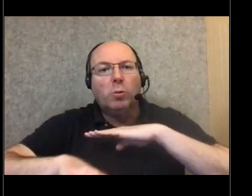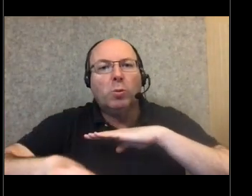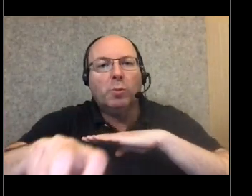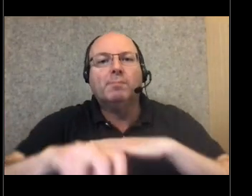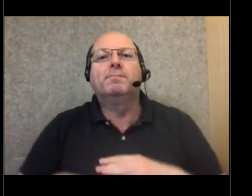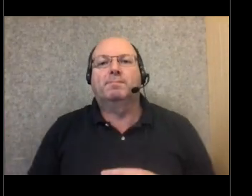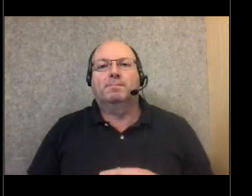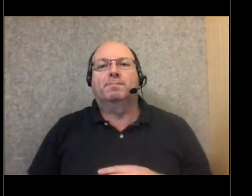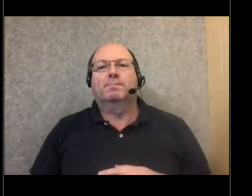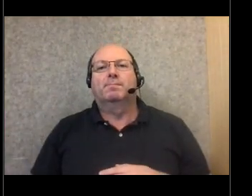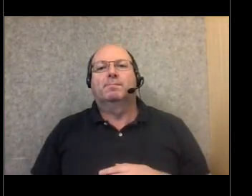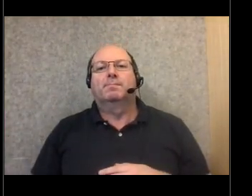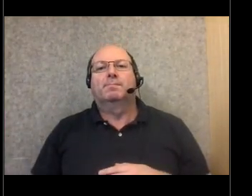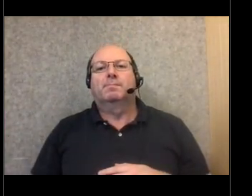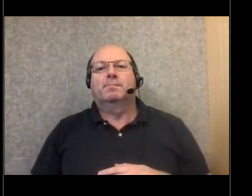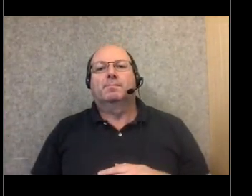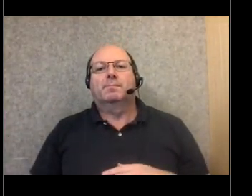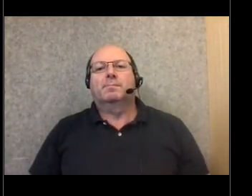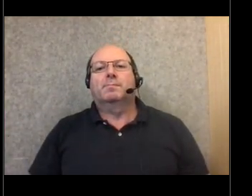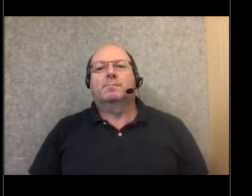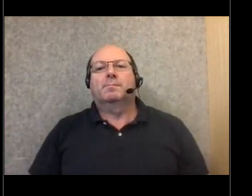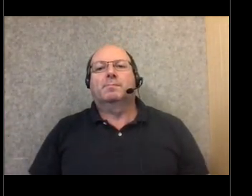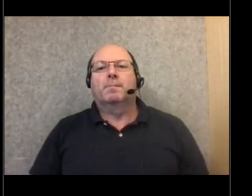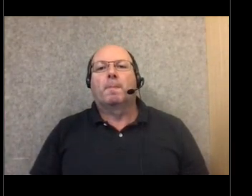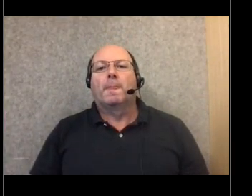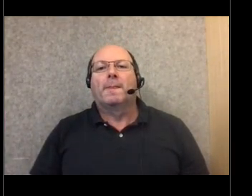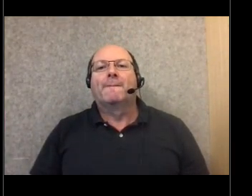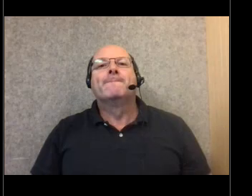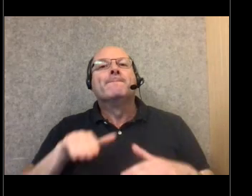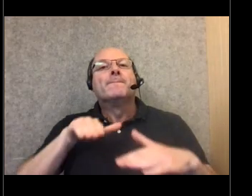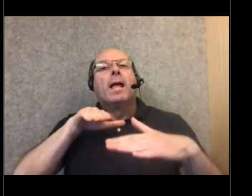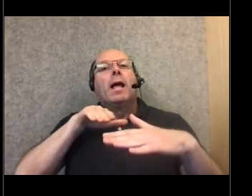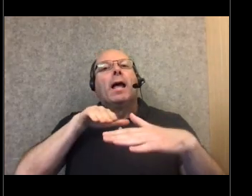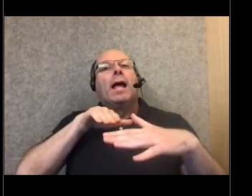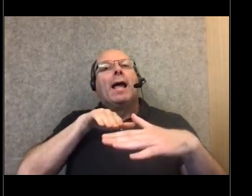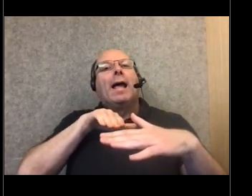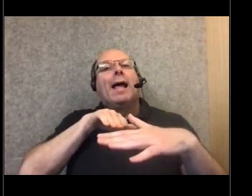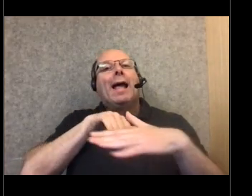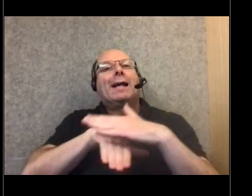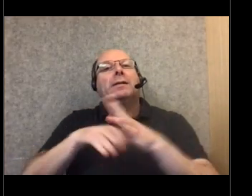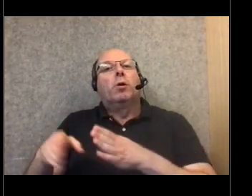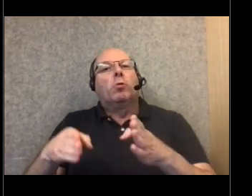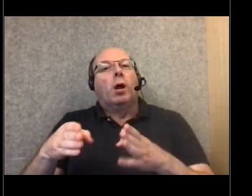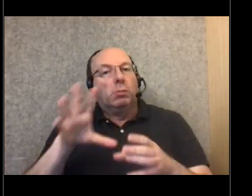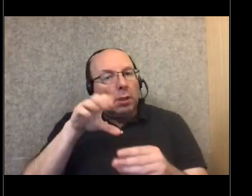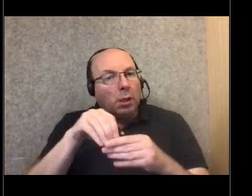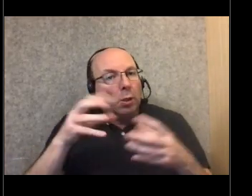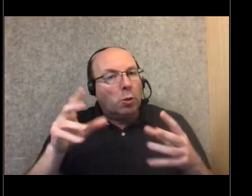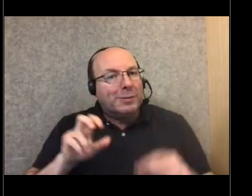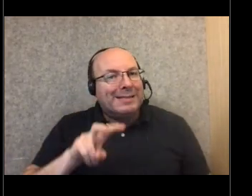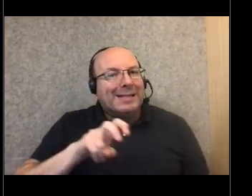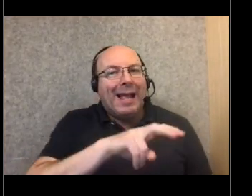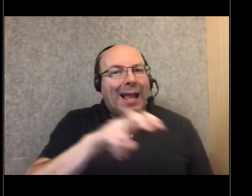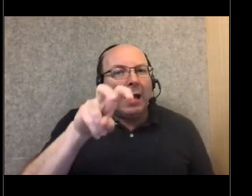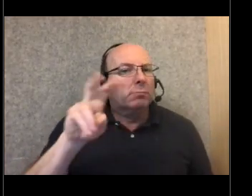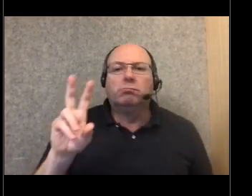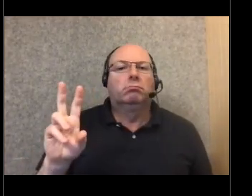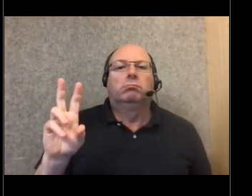Stairs are not an acceptable component of an accessible route because they